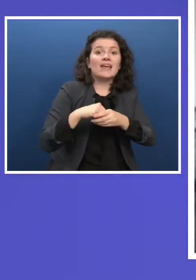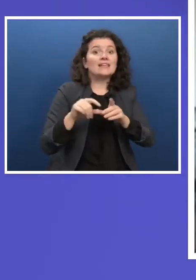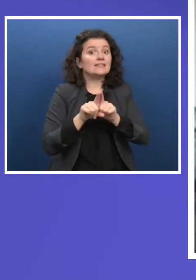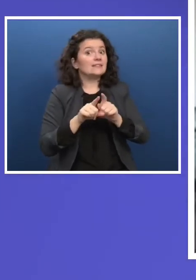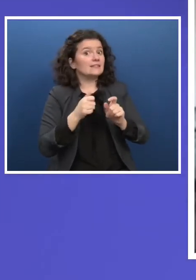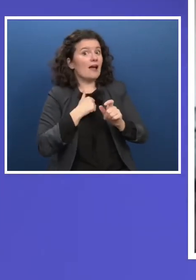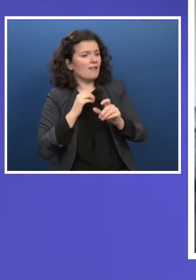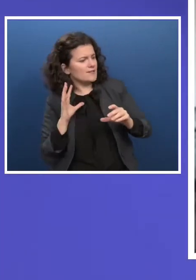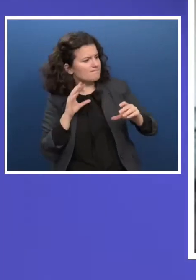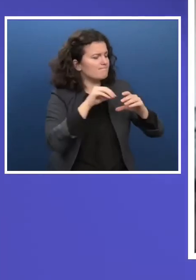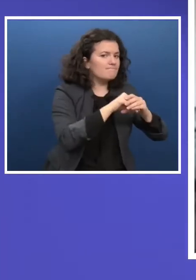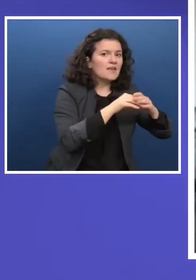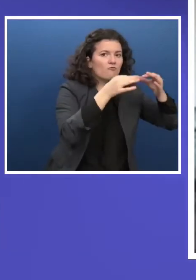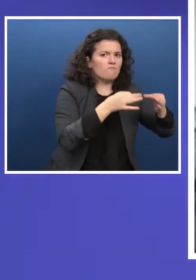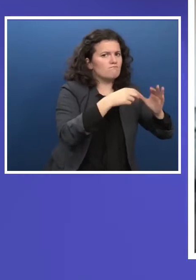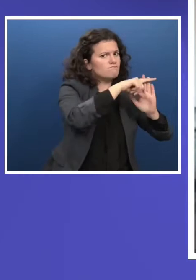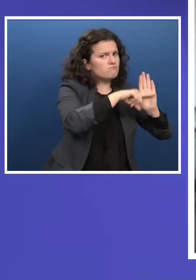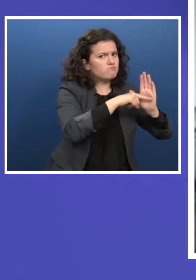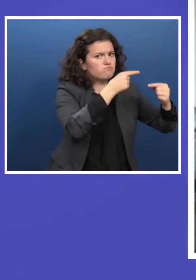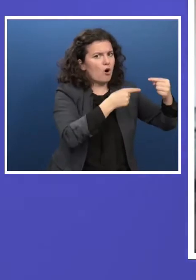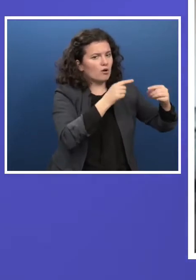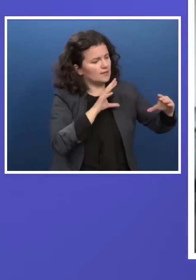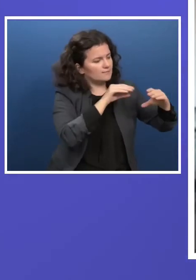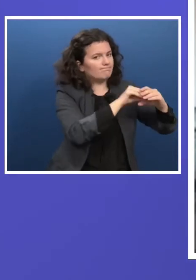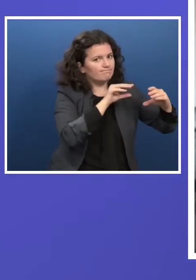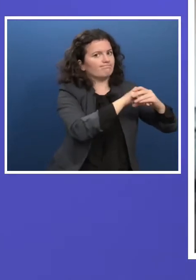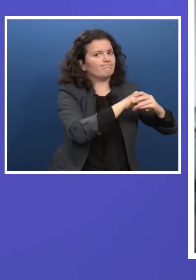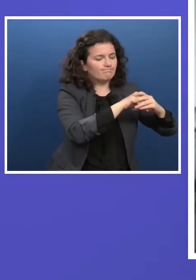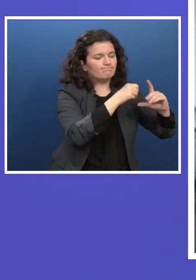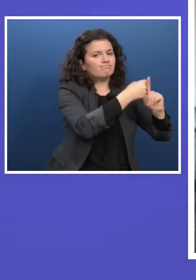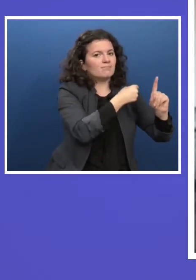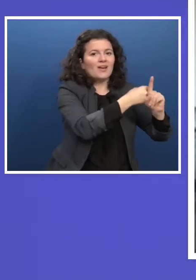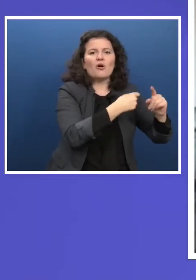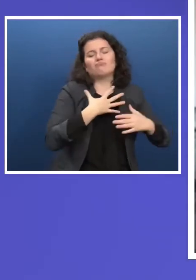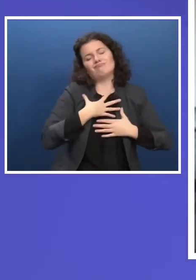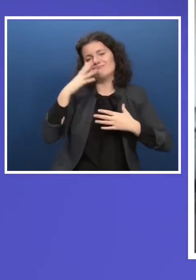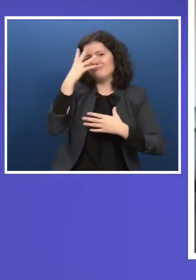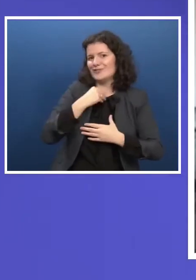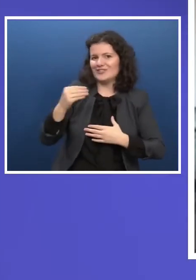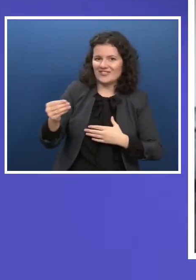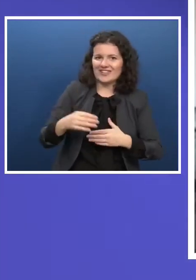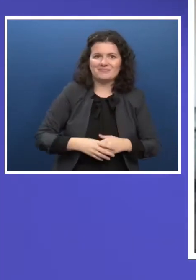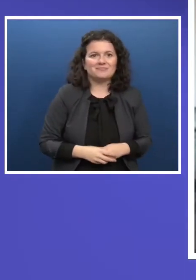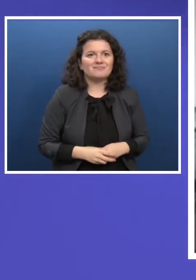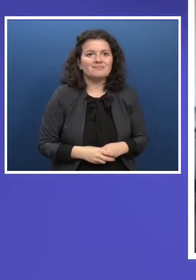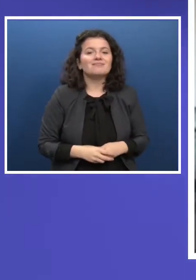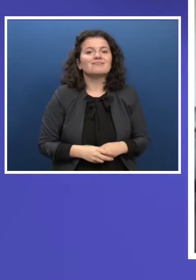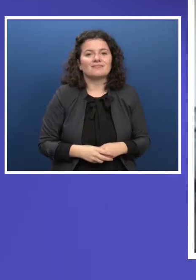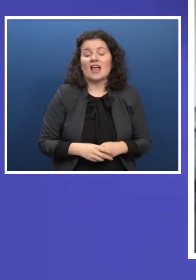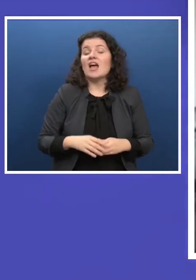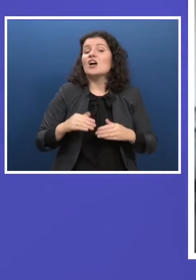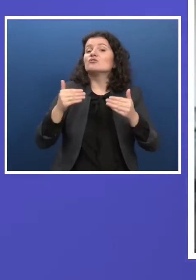very moving. So I'd like to turn to and we'll be coming back to you during the chat